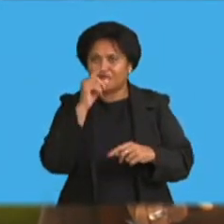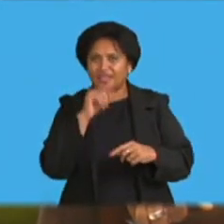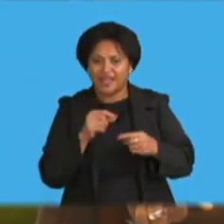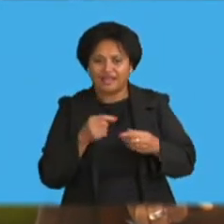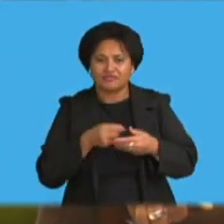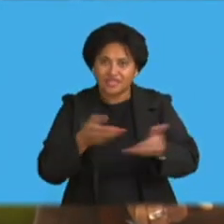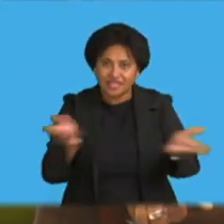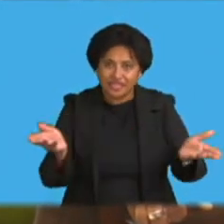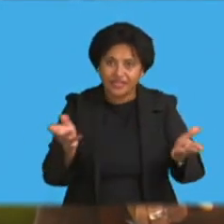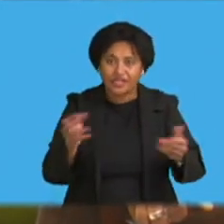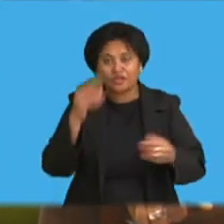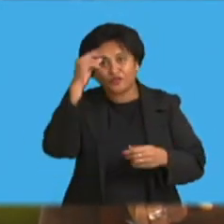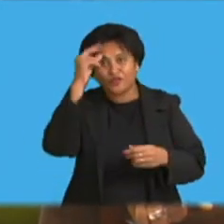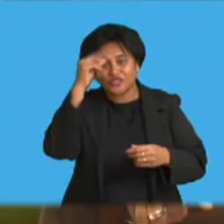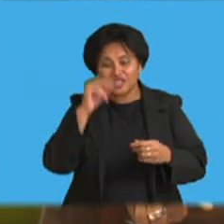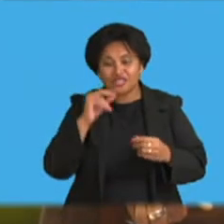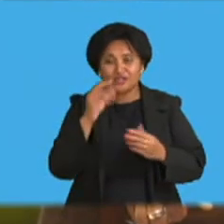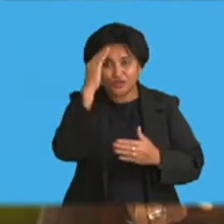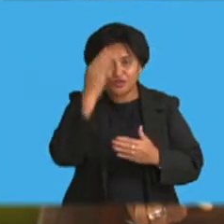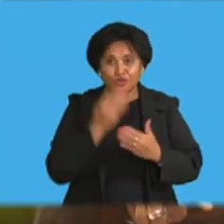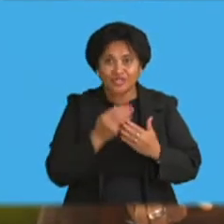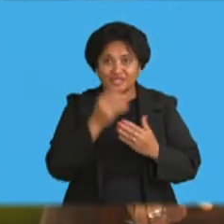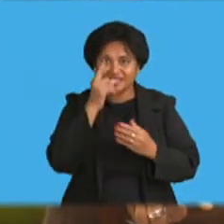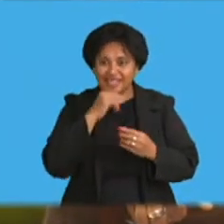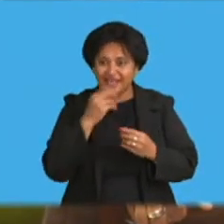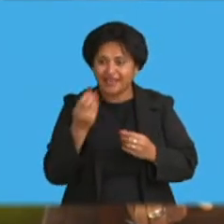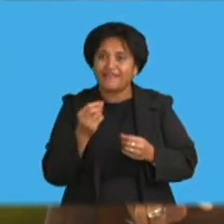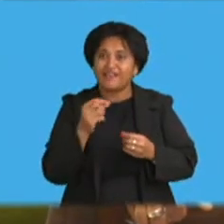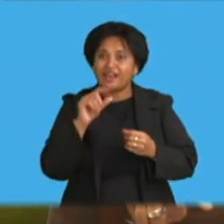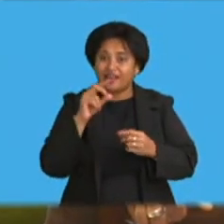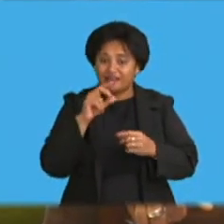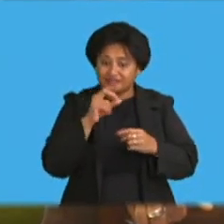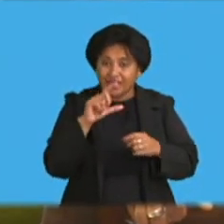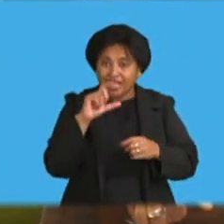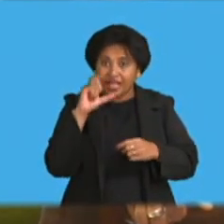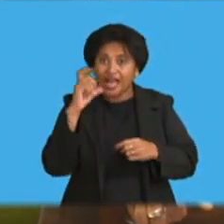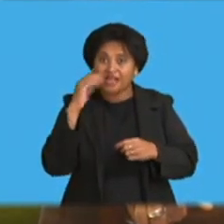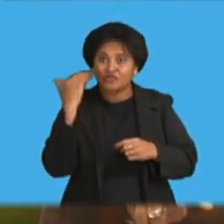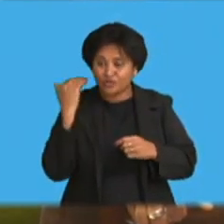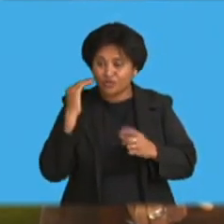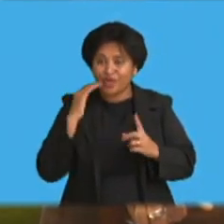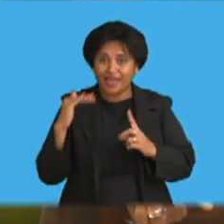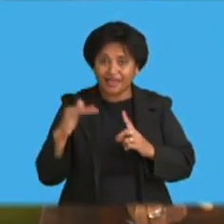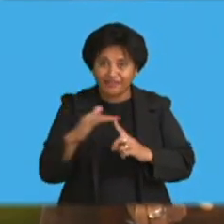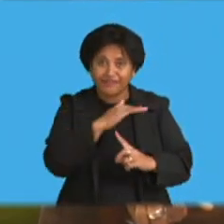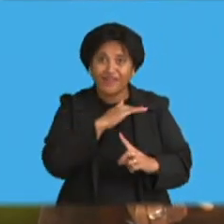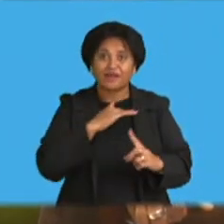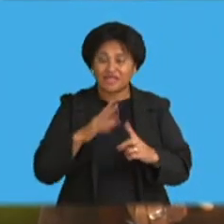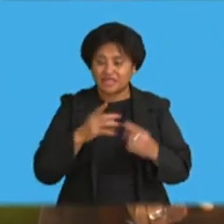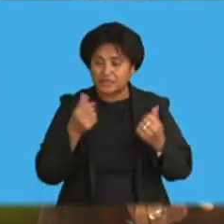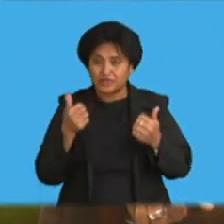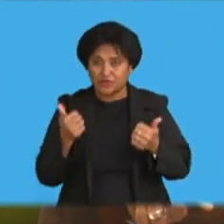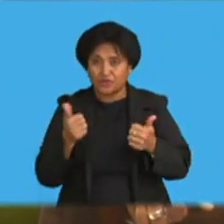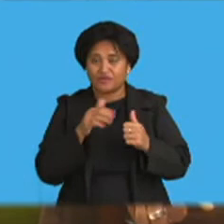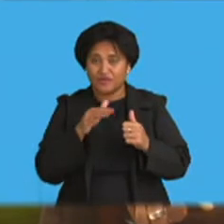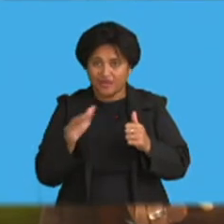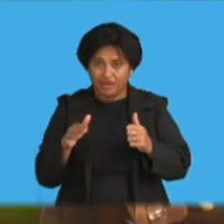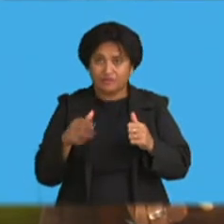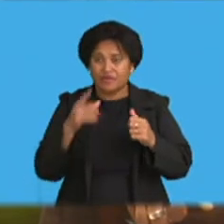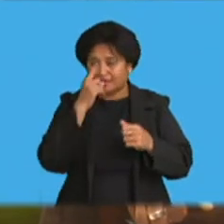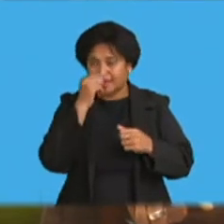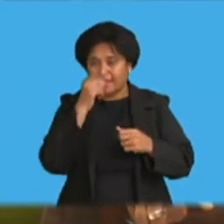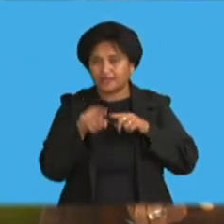students and create classroom environments at every level of the Fijian education system that best prepare students for the demands of the modern place, Madam